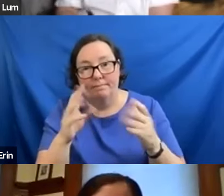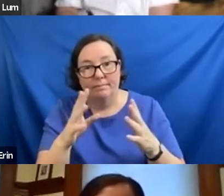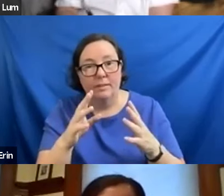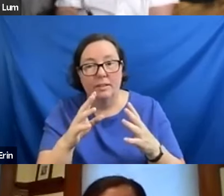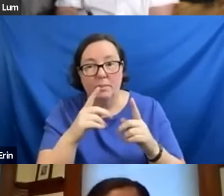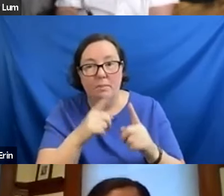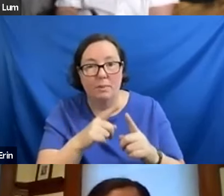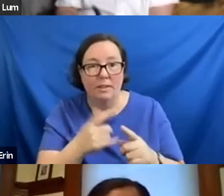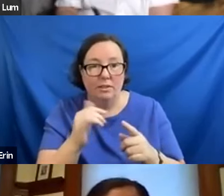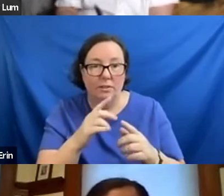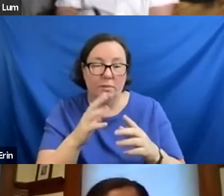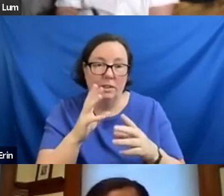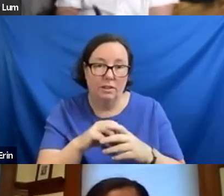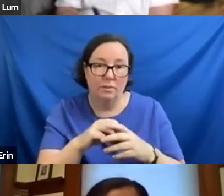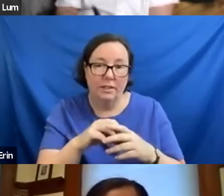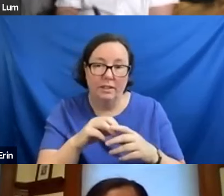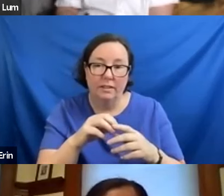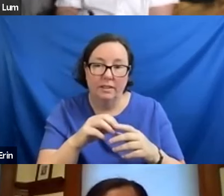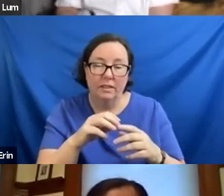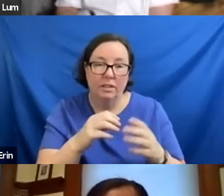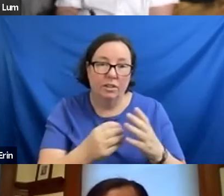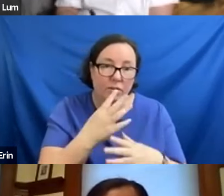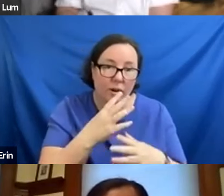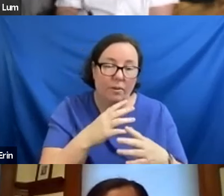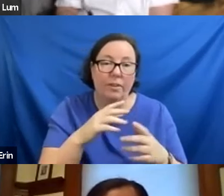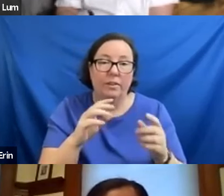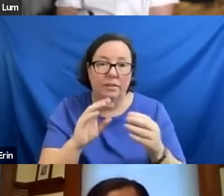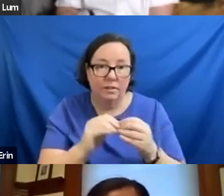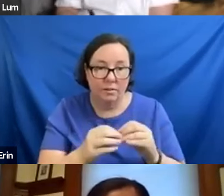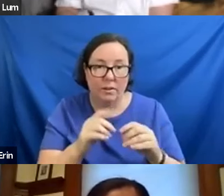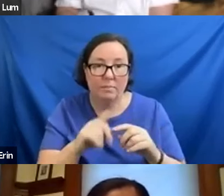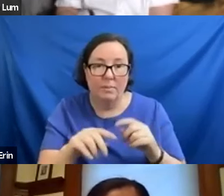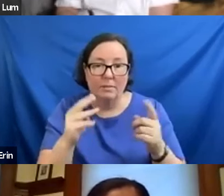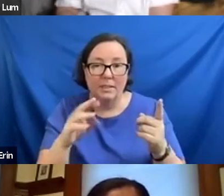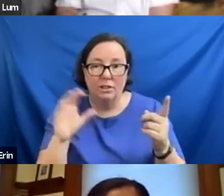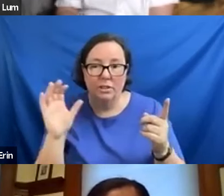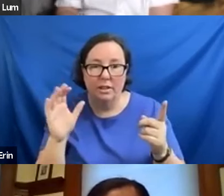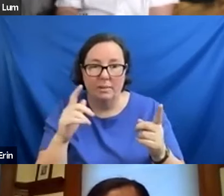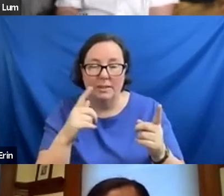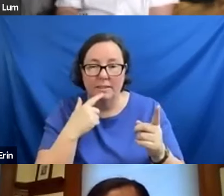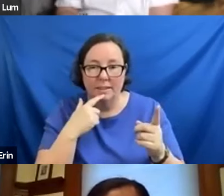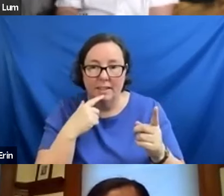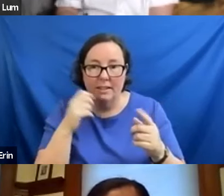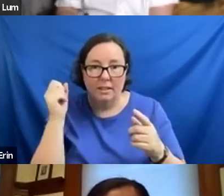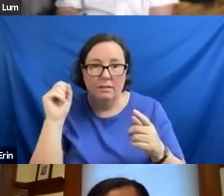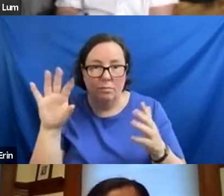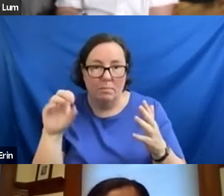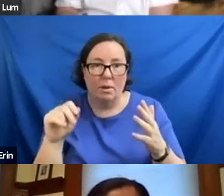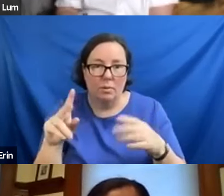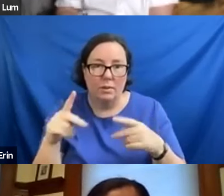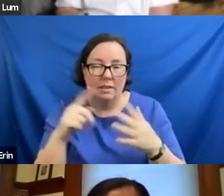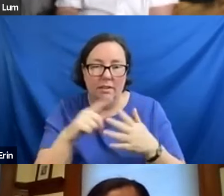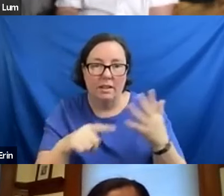multiple points, including absolute score and growth score. And Mr. Contempas proposed a long list today. All